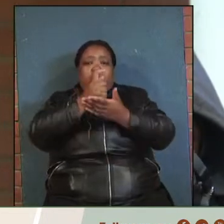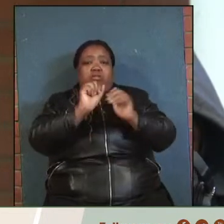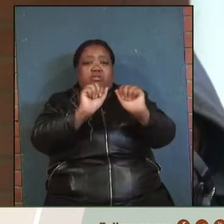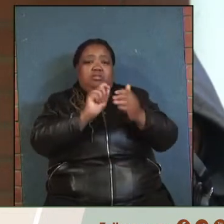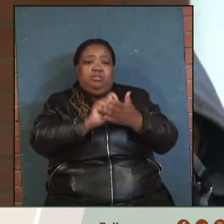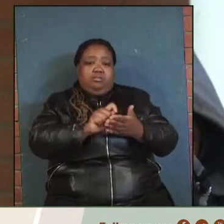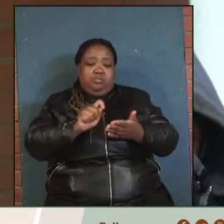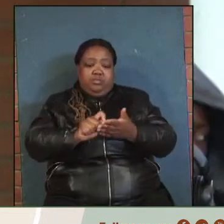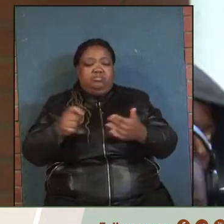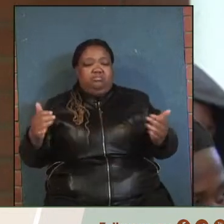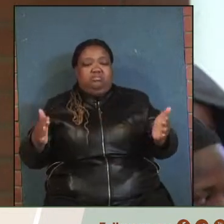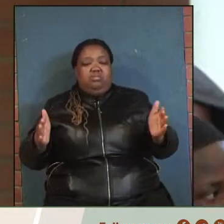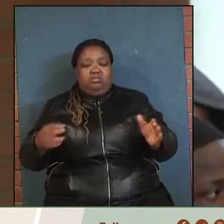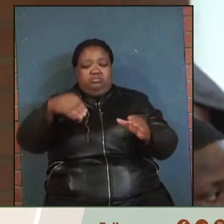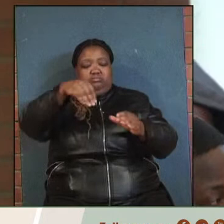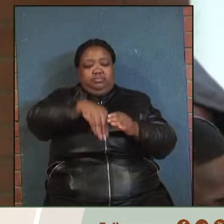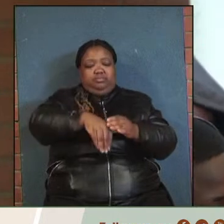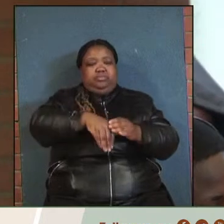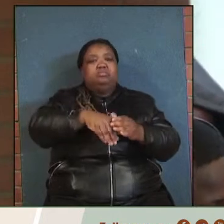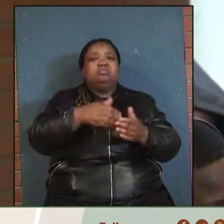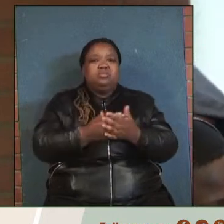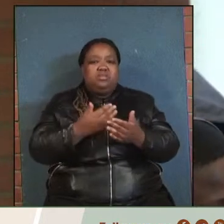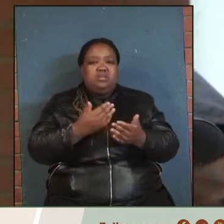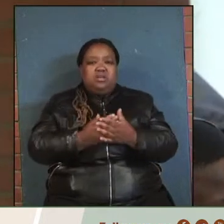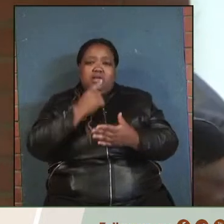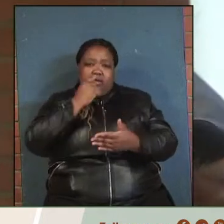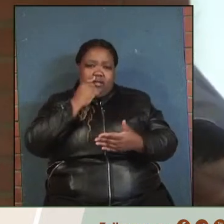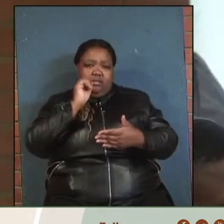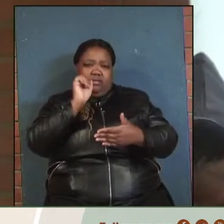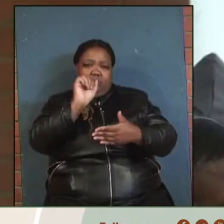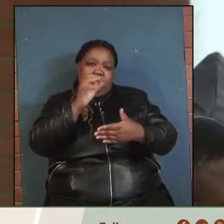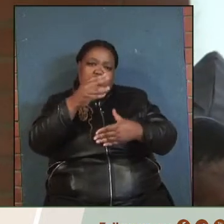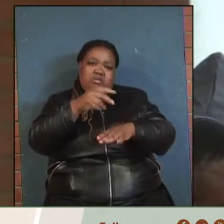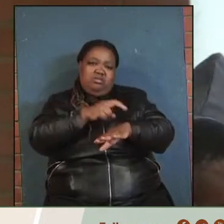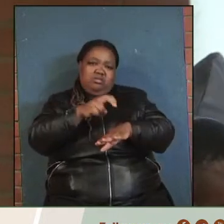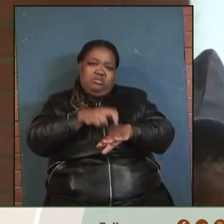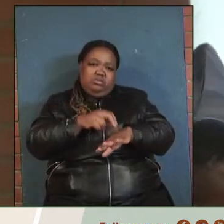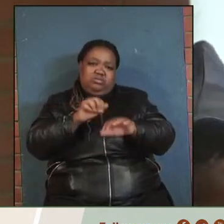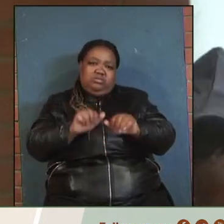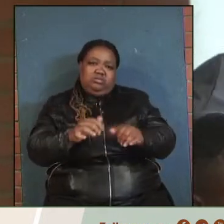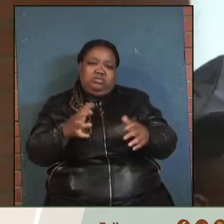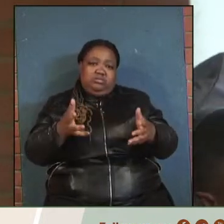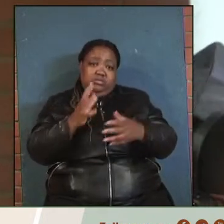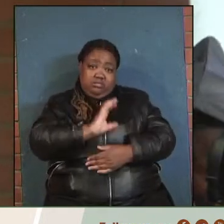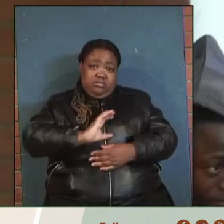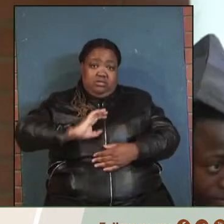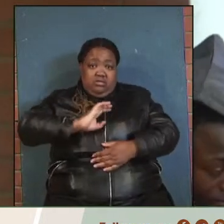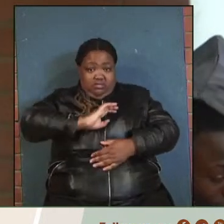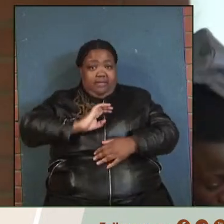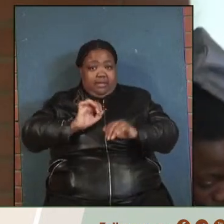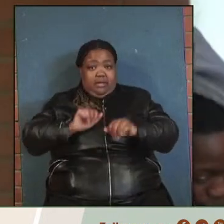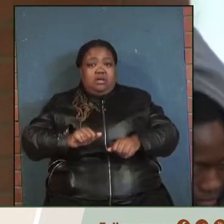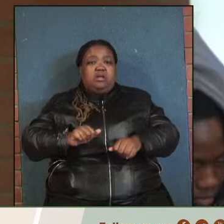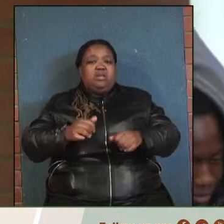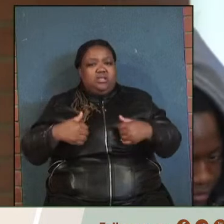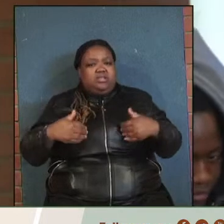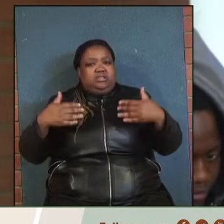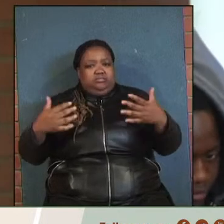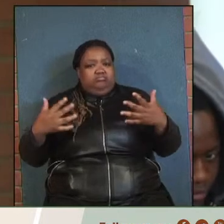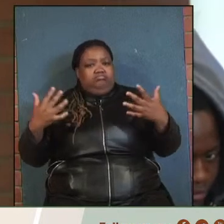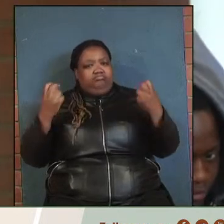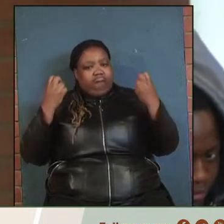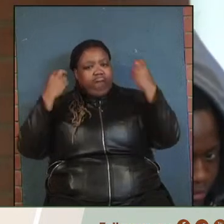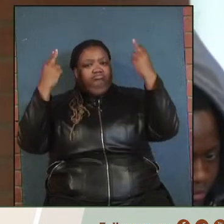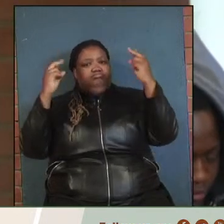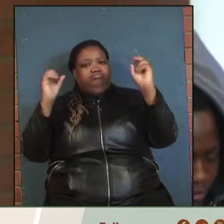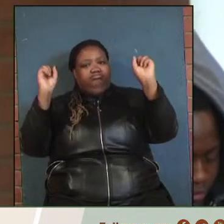it in a box without revealing who you are. And as soon as you start getting comfortable, you can start showing up yourself